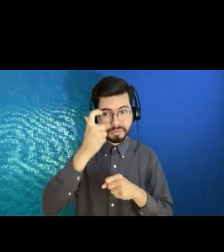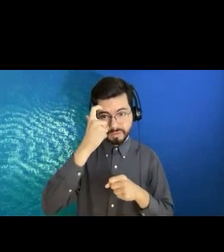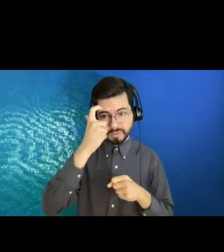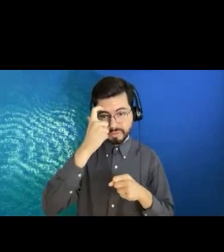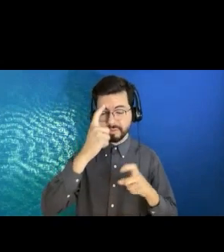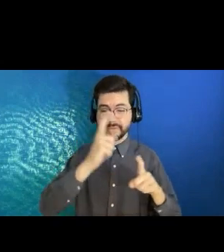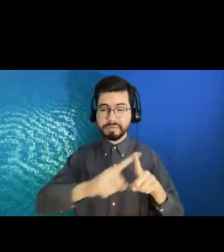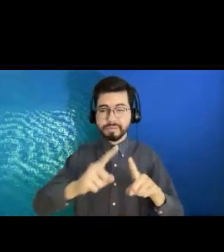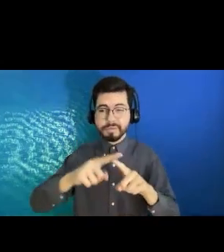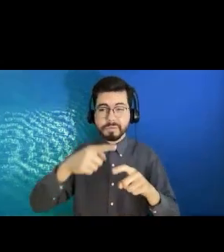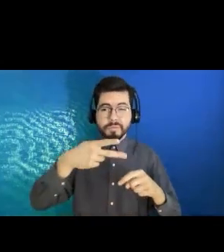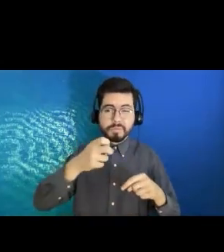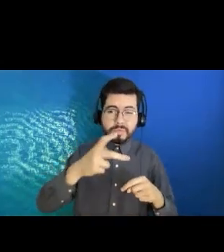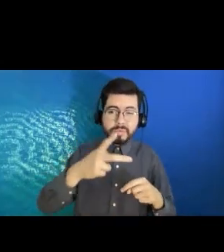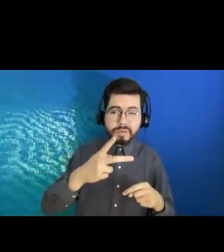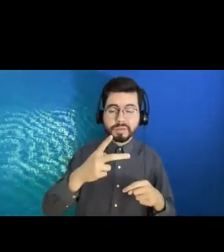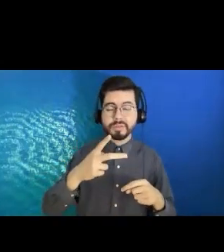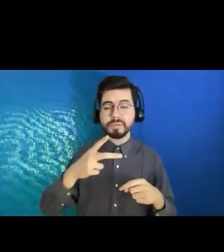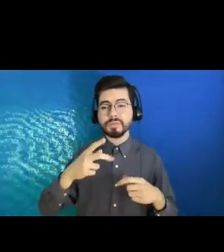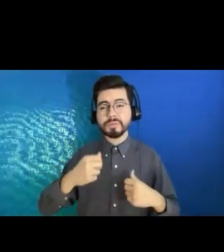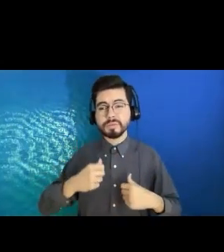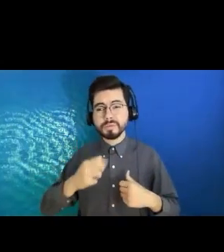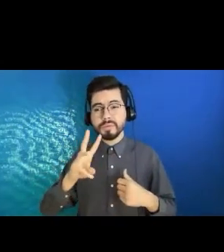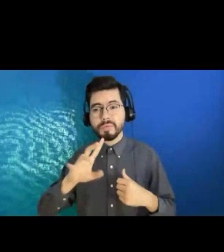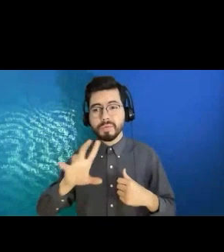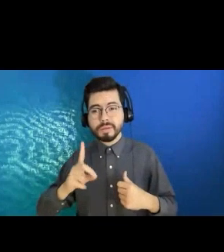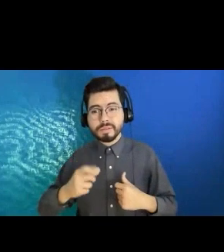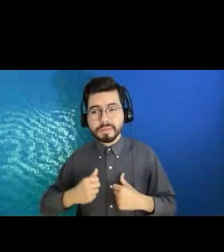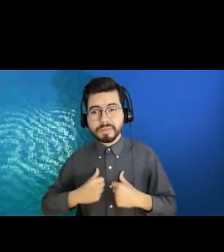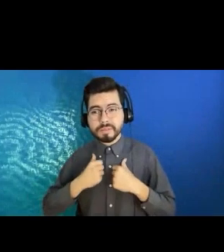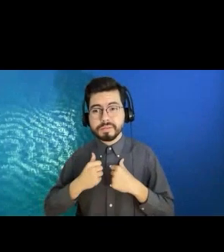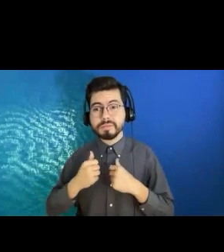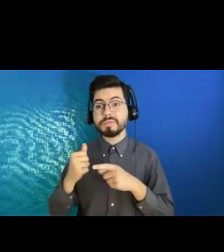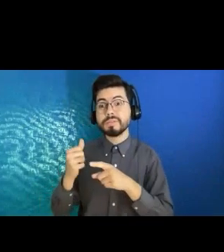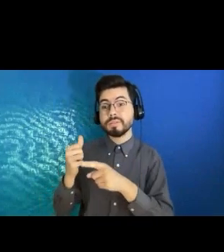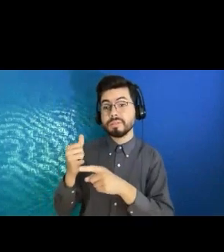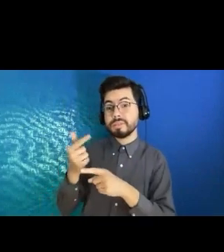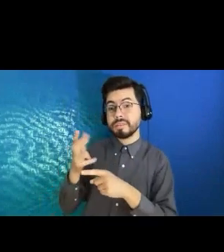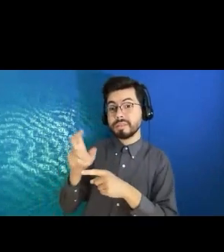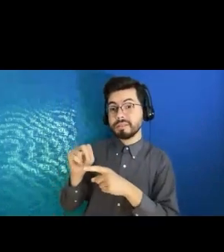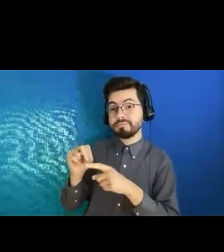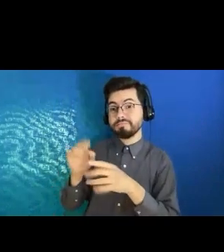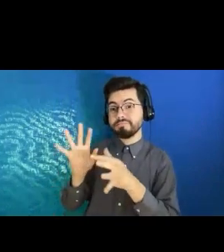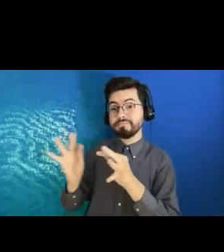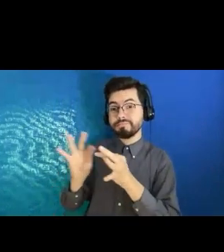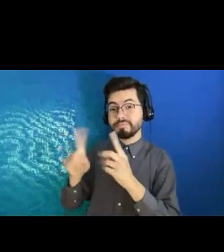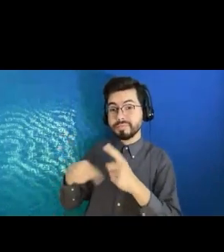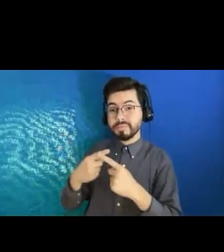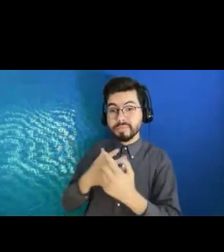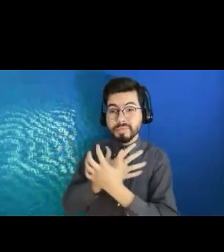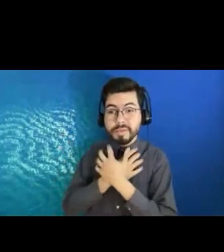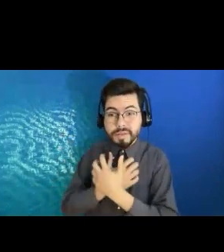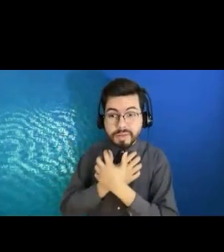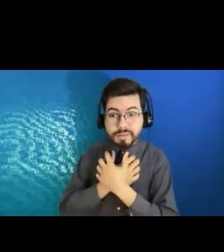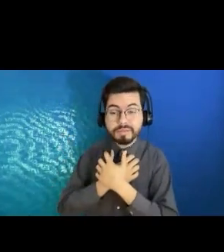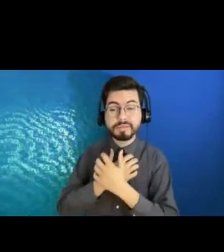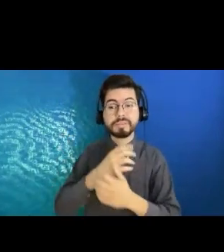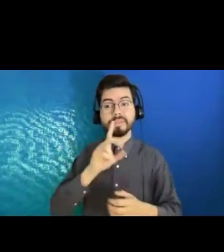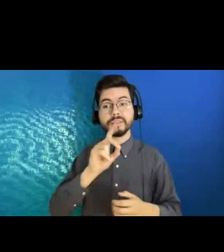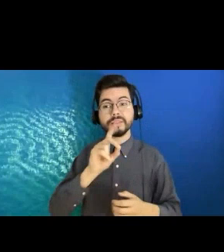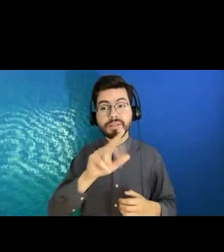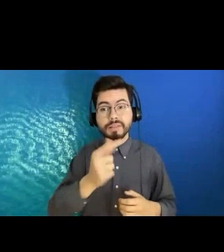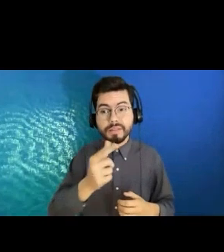and wildlife conservation, whether it's Gunn talking about bears or Doug or Dan talking about wolves or